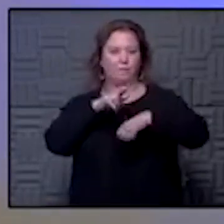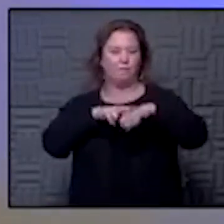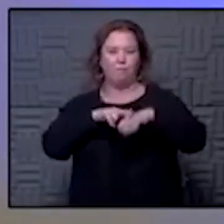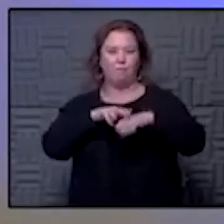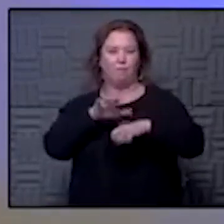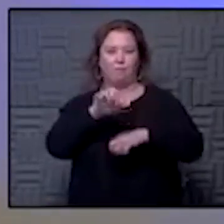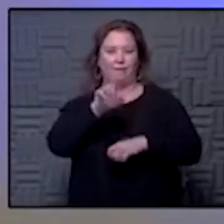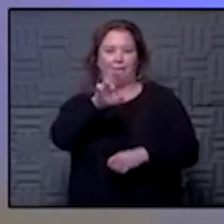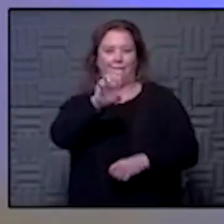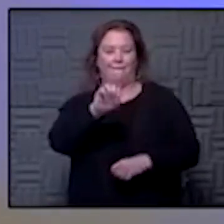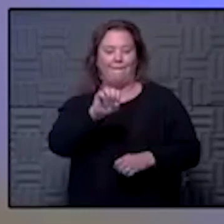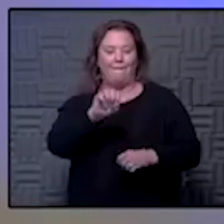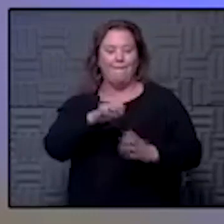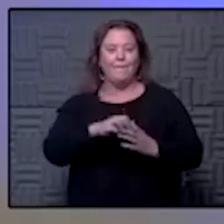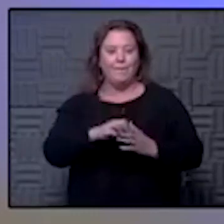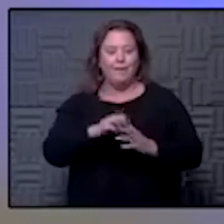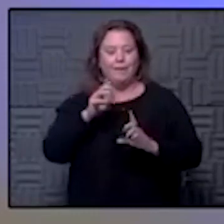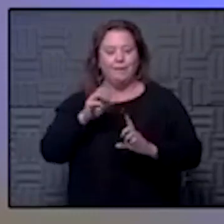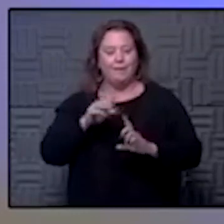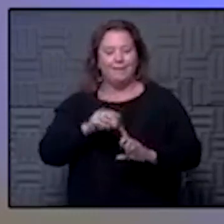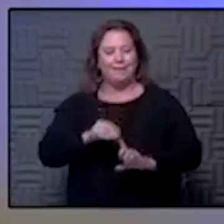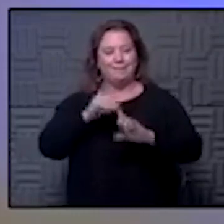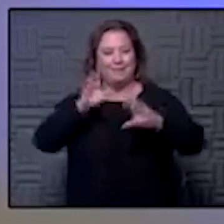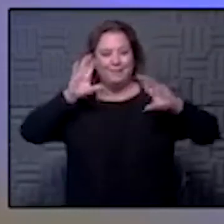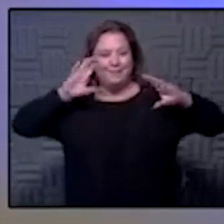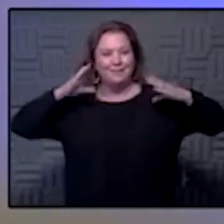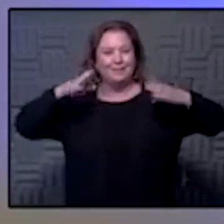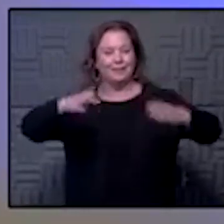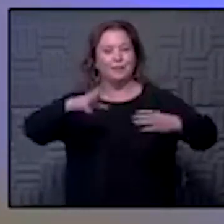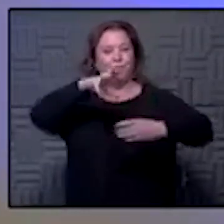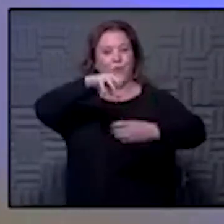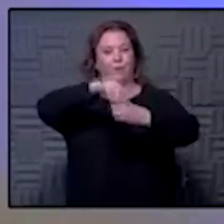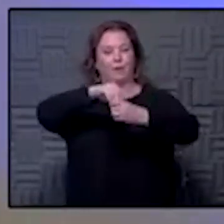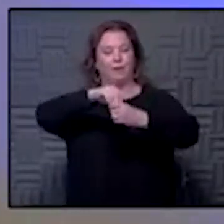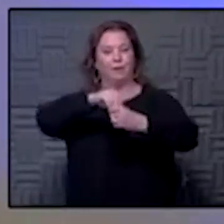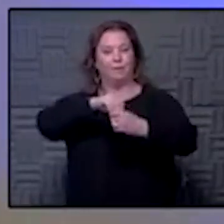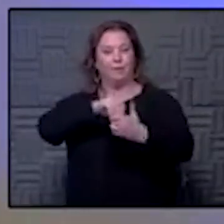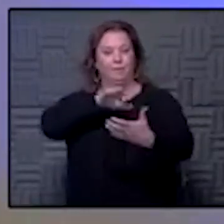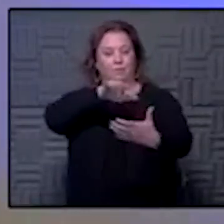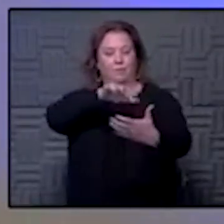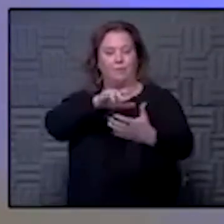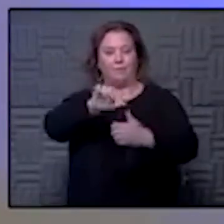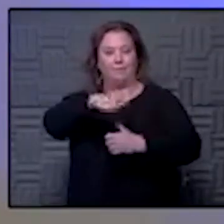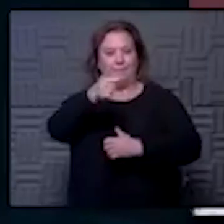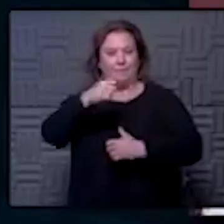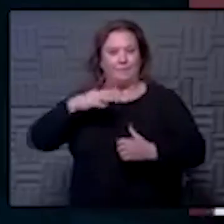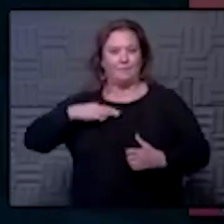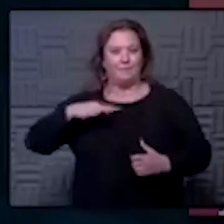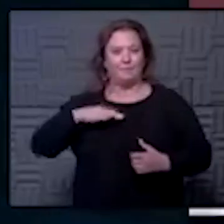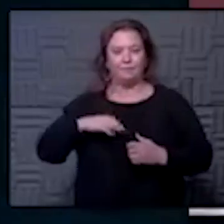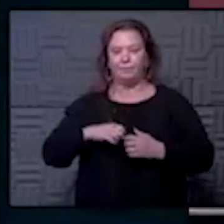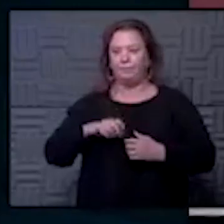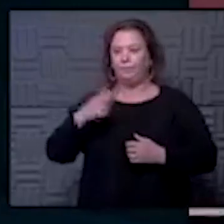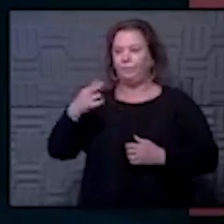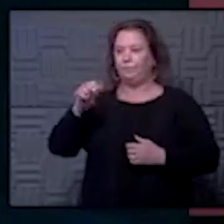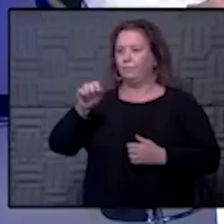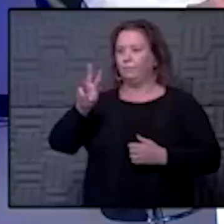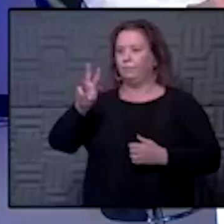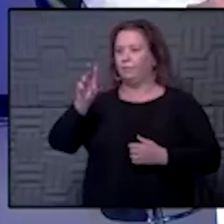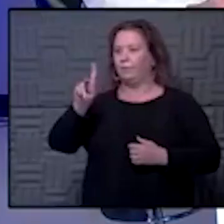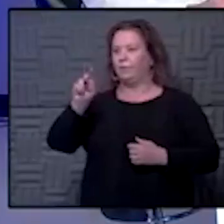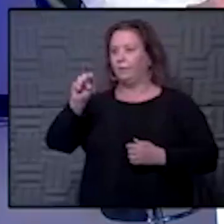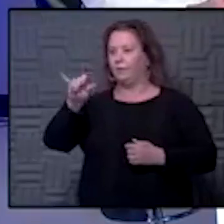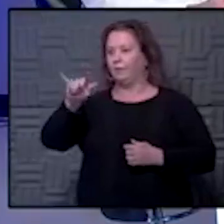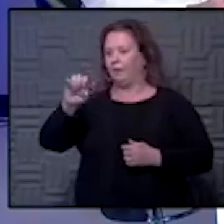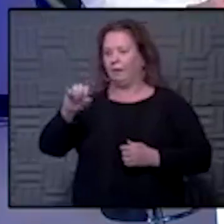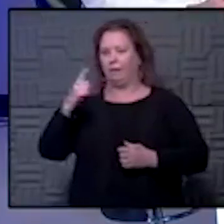care. And so that special attention you get from participating in clinical trial is another benefit. Hawkeye, I've been in a few clinical trials before,